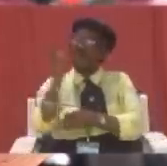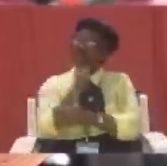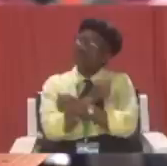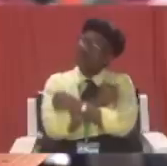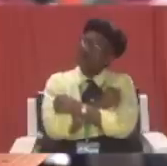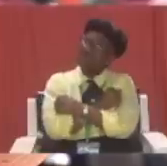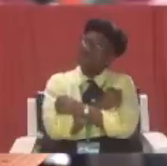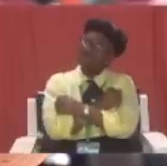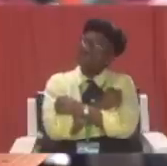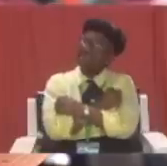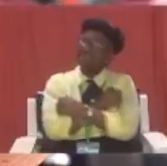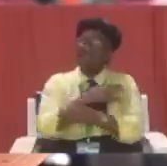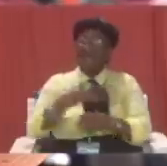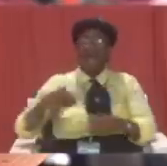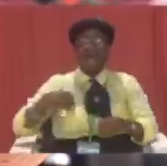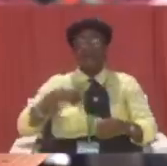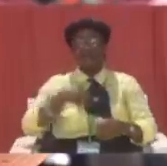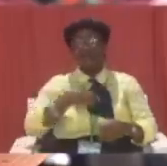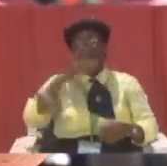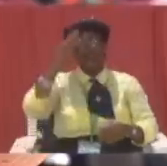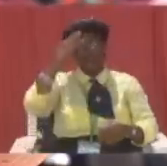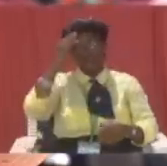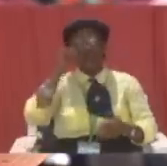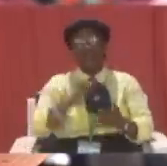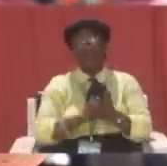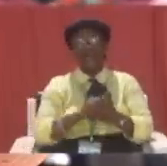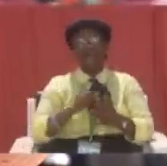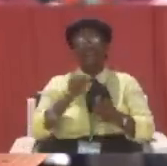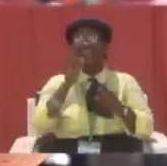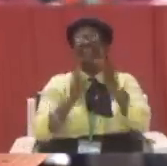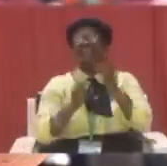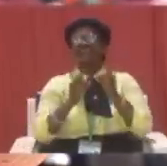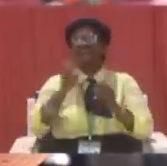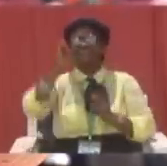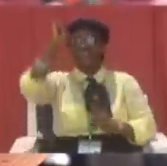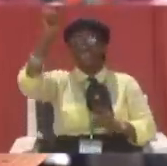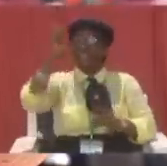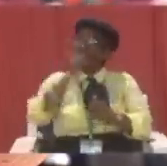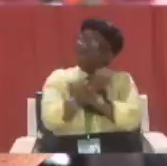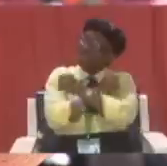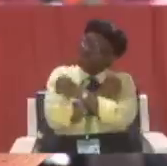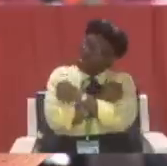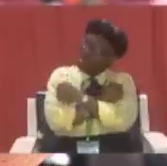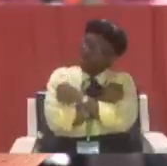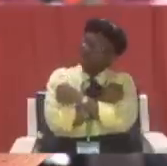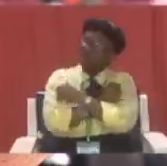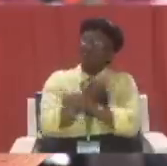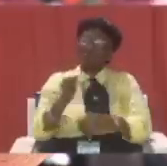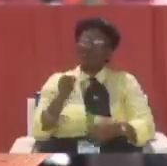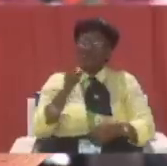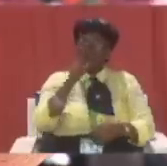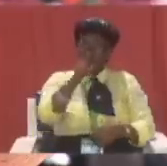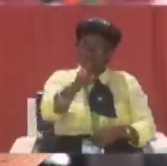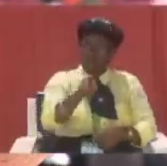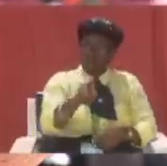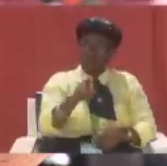And we know that if he loves you, you become more than a conqueror.